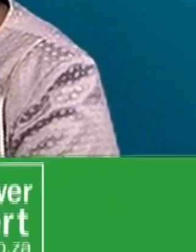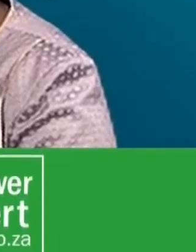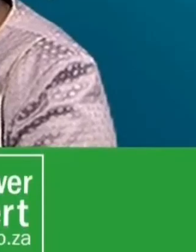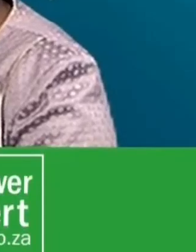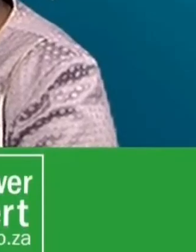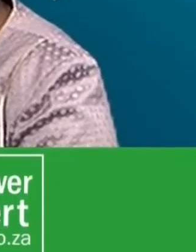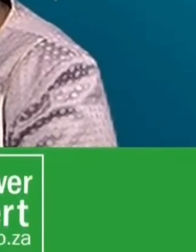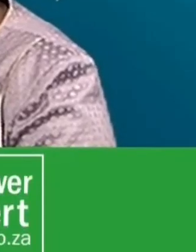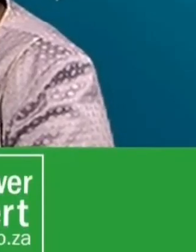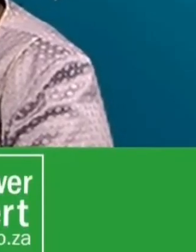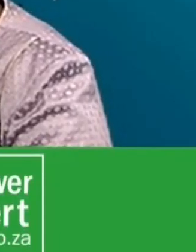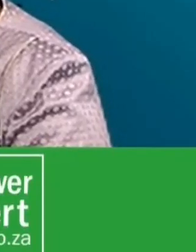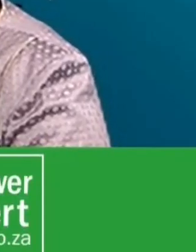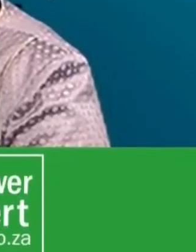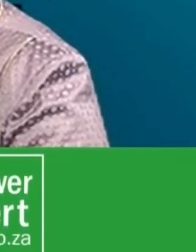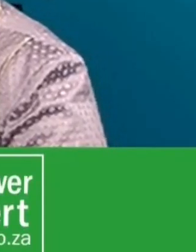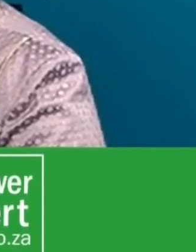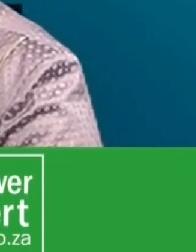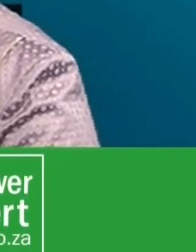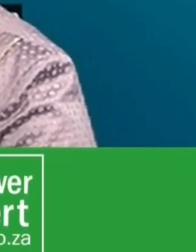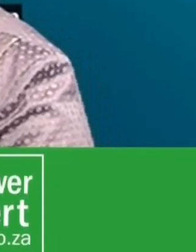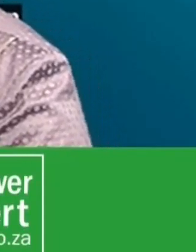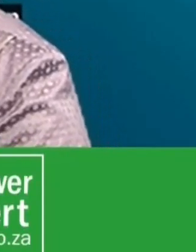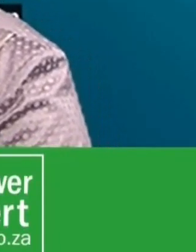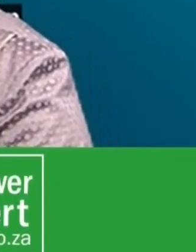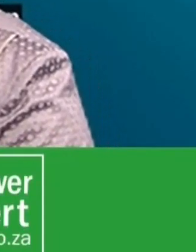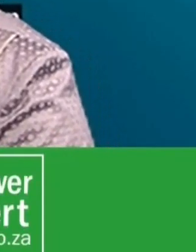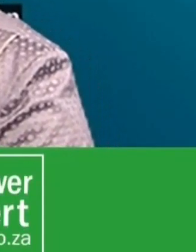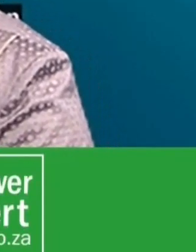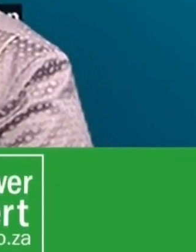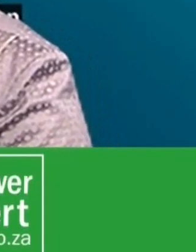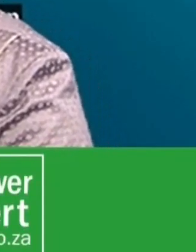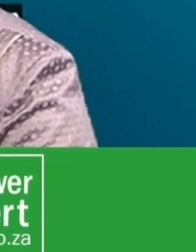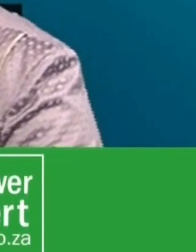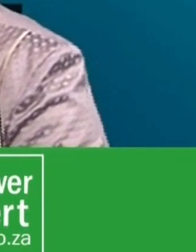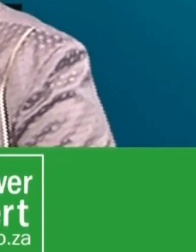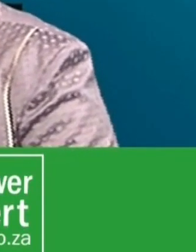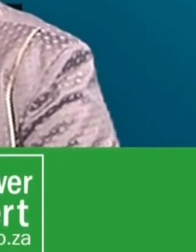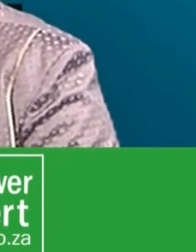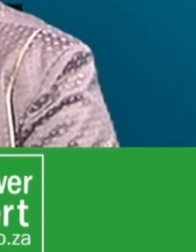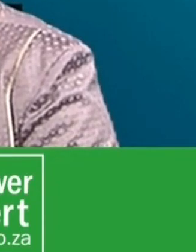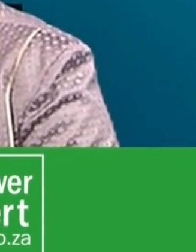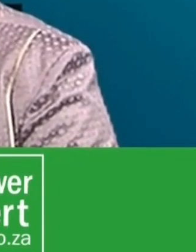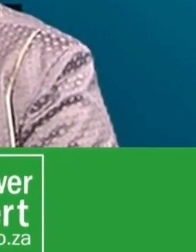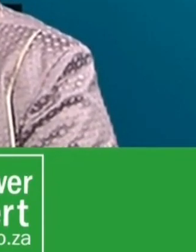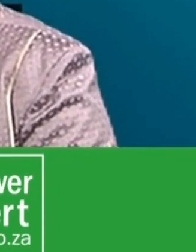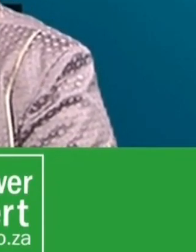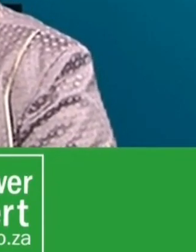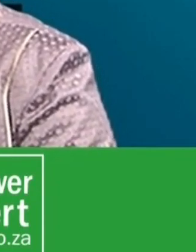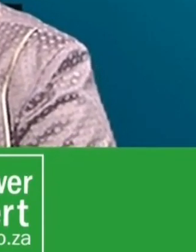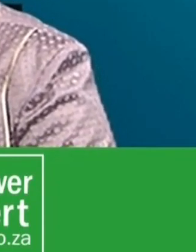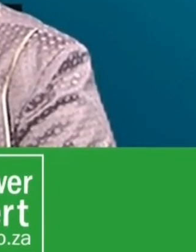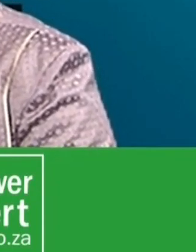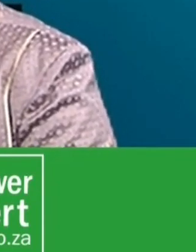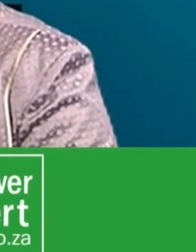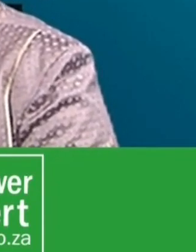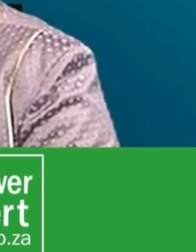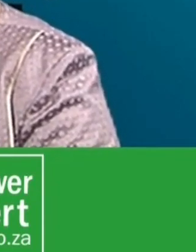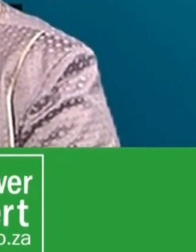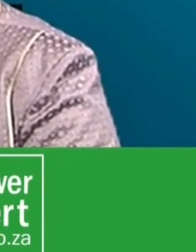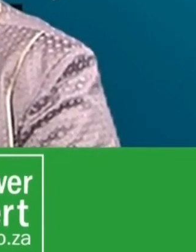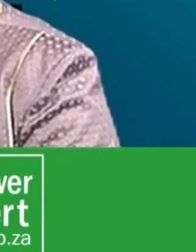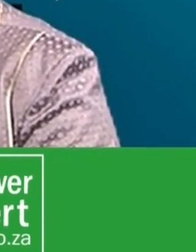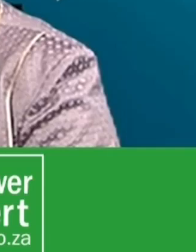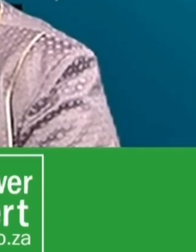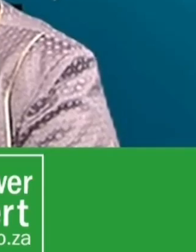a pula me re lebella motsatsing la ka moso teng ba ponelo pele me ma bosa ba tsibosa fa go tlana le kgonagalo ya molelo wa naga segolo bogolo yang ka kwa province ya ka